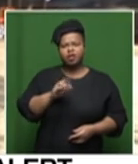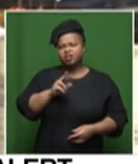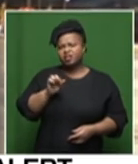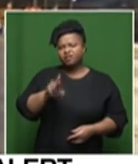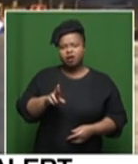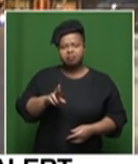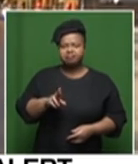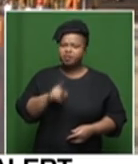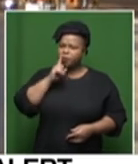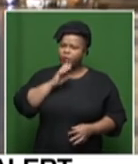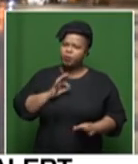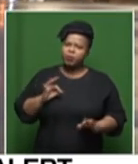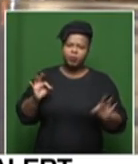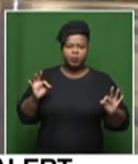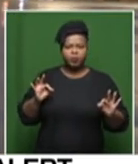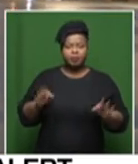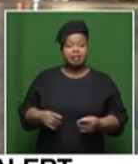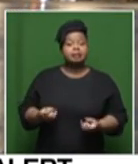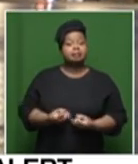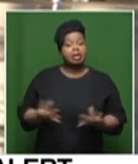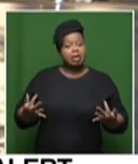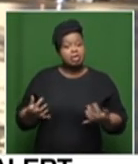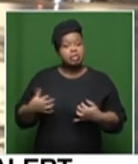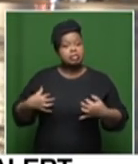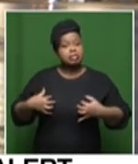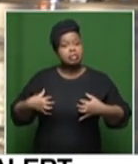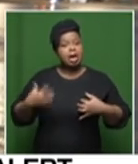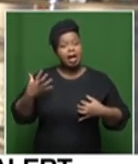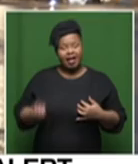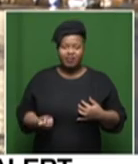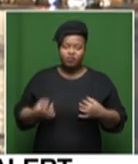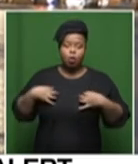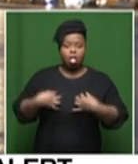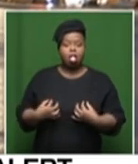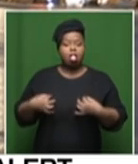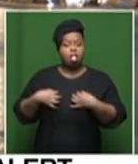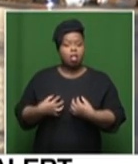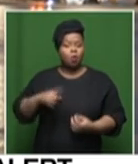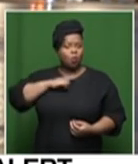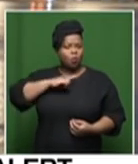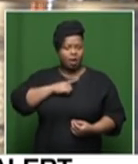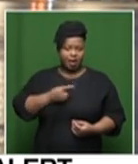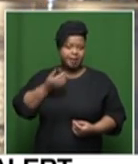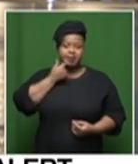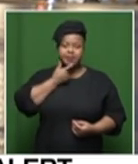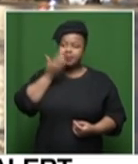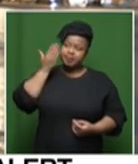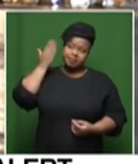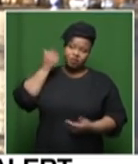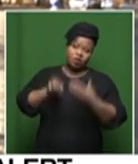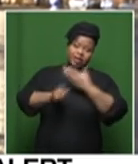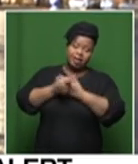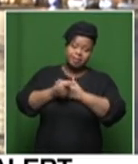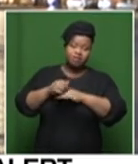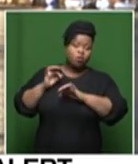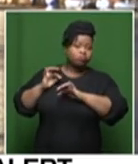Plaza, fairly quiet. There is a lot of anxiety in KwaZulu-Natal, as you would know. This is where the unrest happened. It is the province